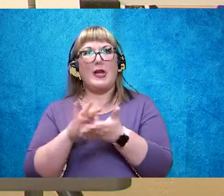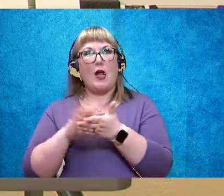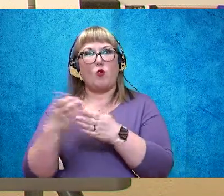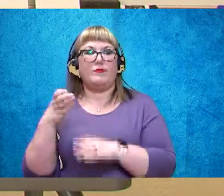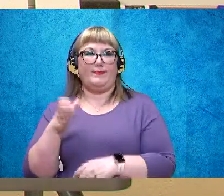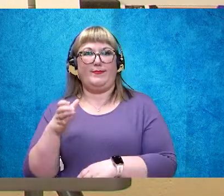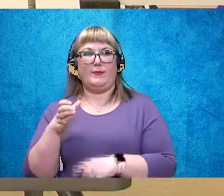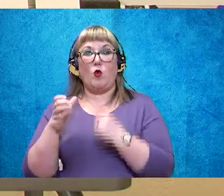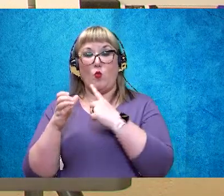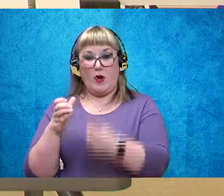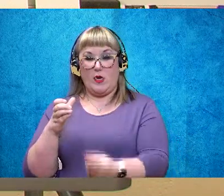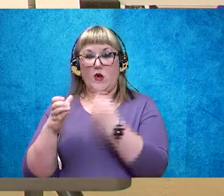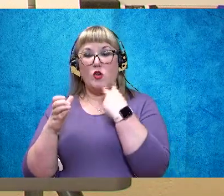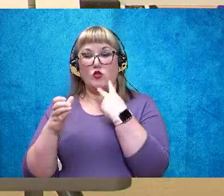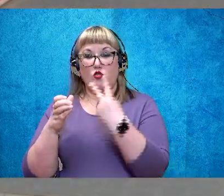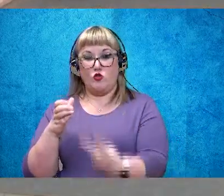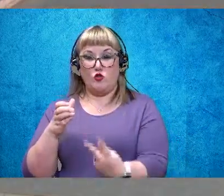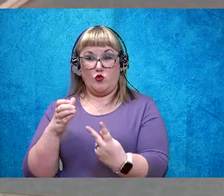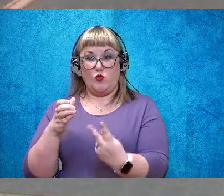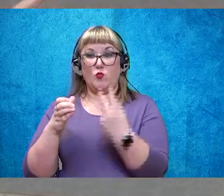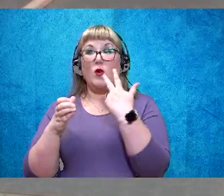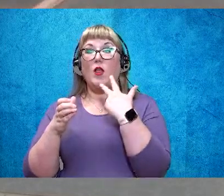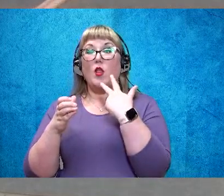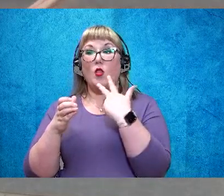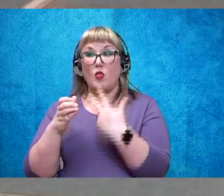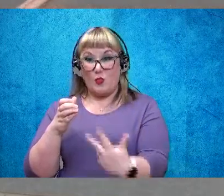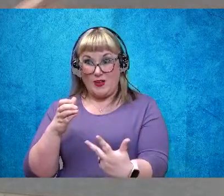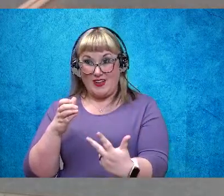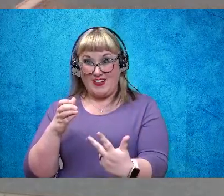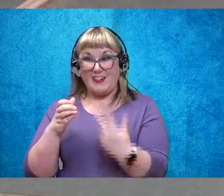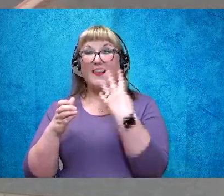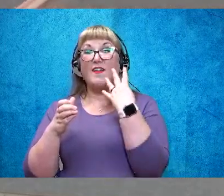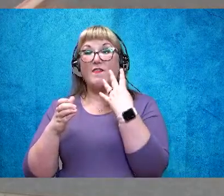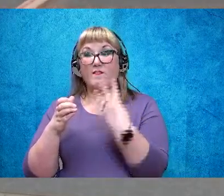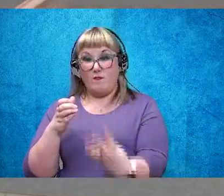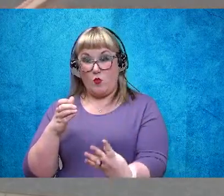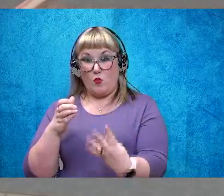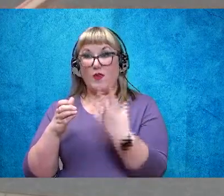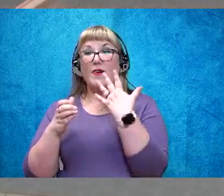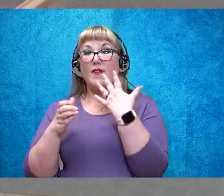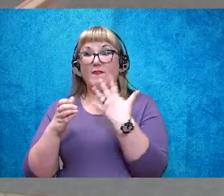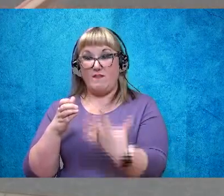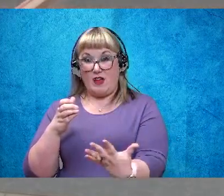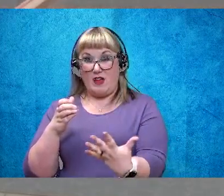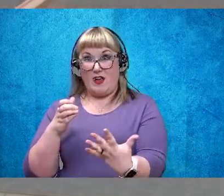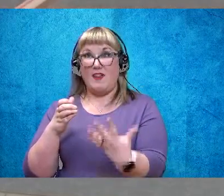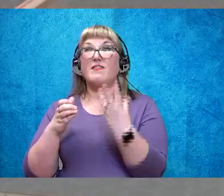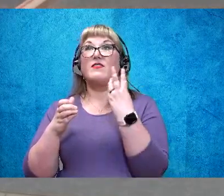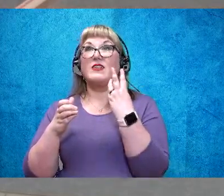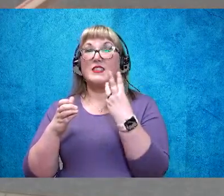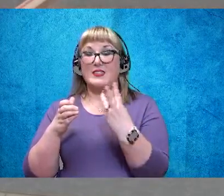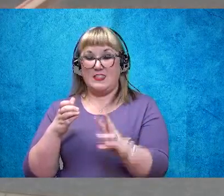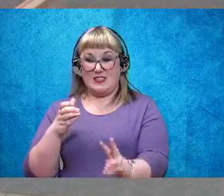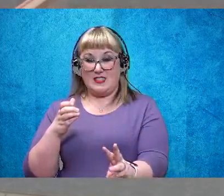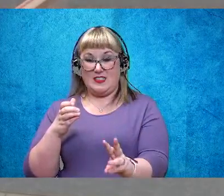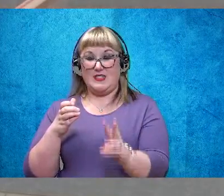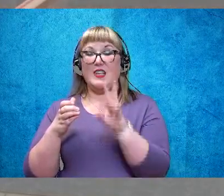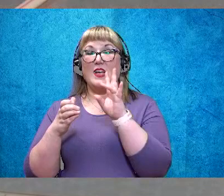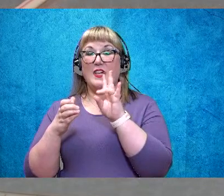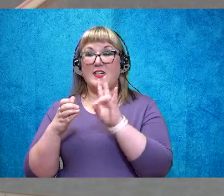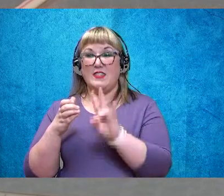ready? 1, 2, 3, 4, 5,